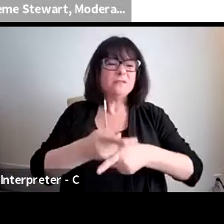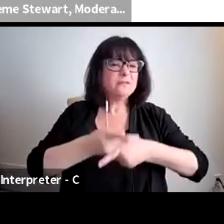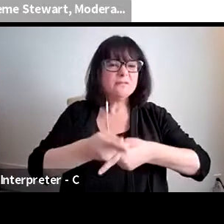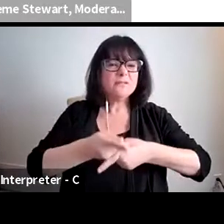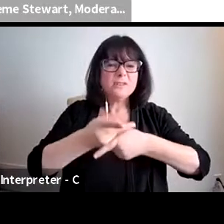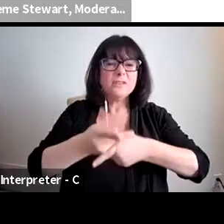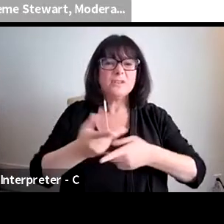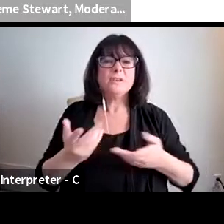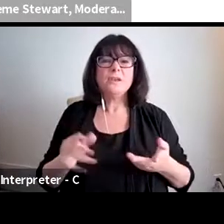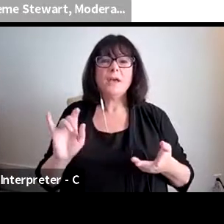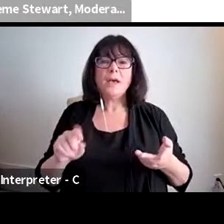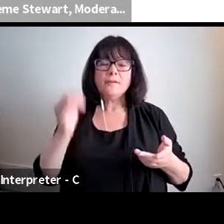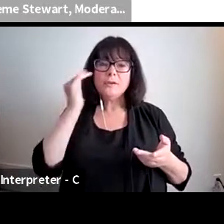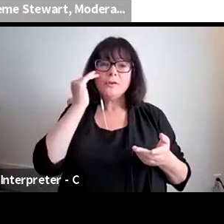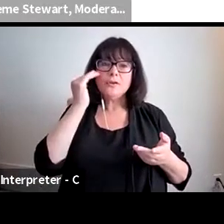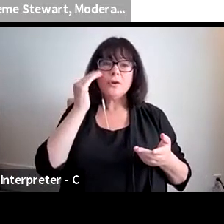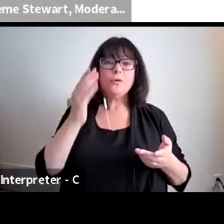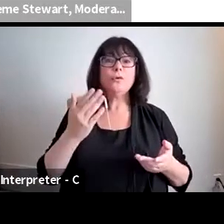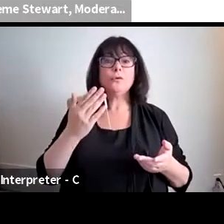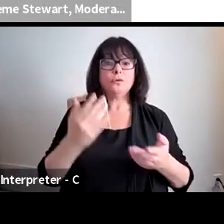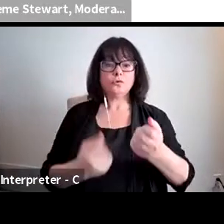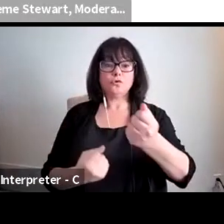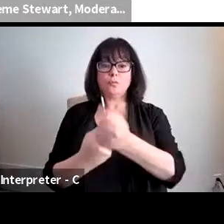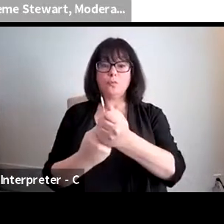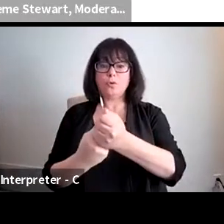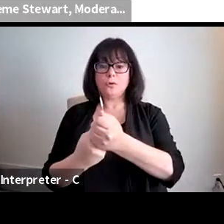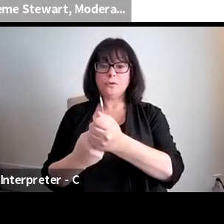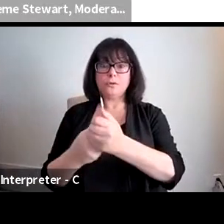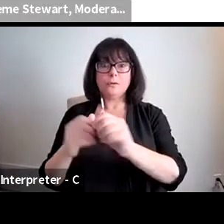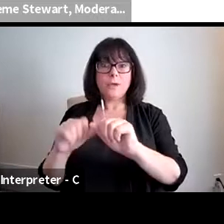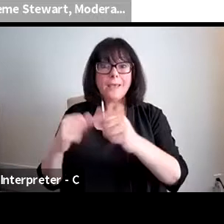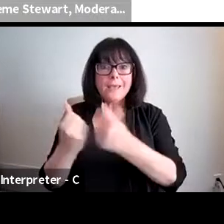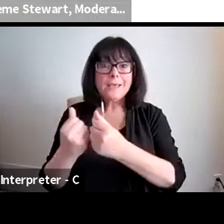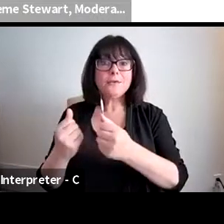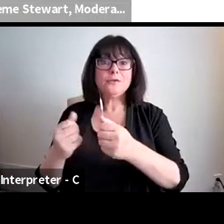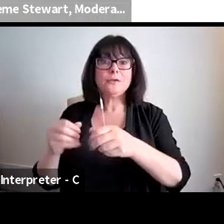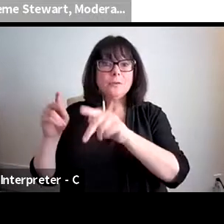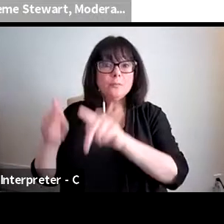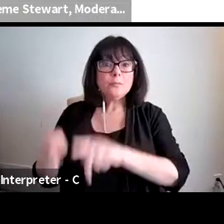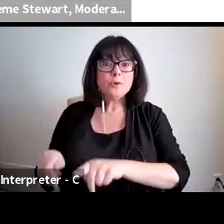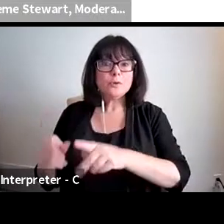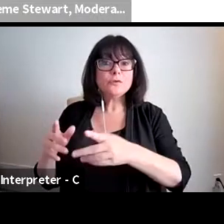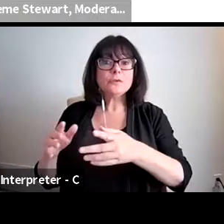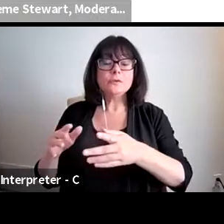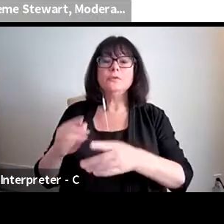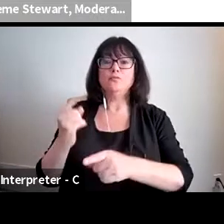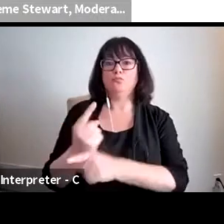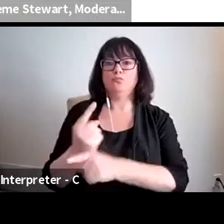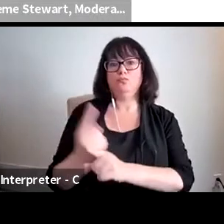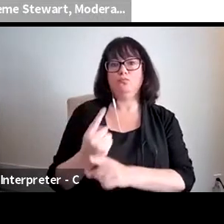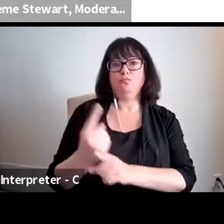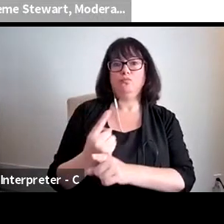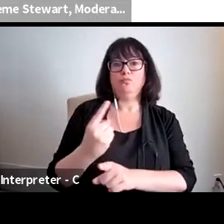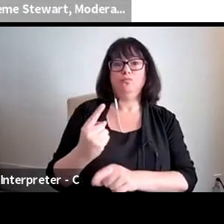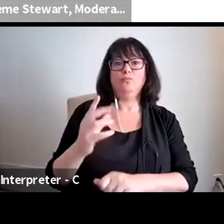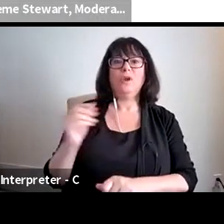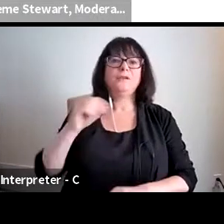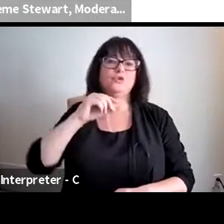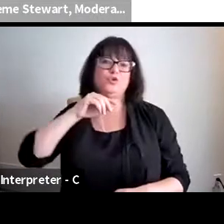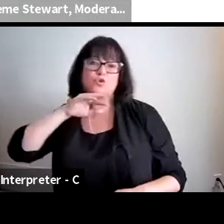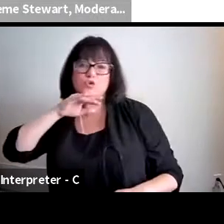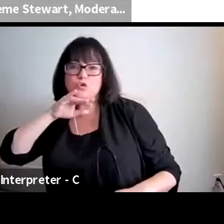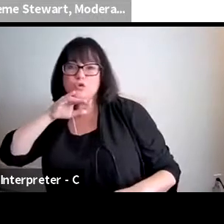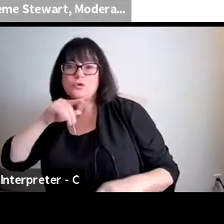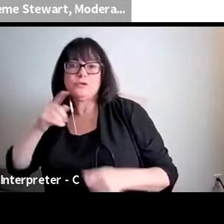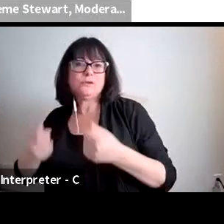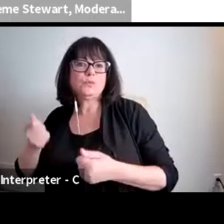what is a legitimate support, and you know, how you can get kind of pulled into having someone